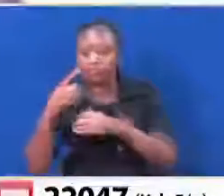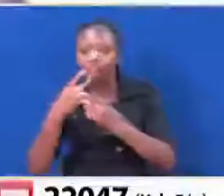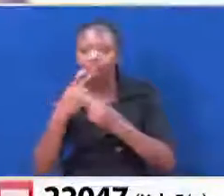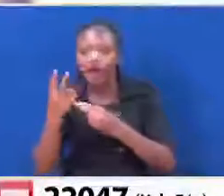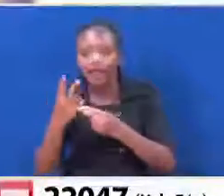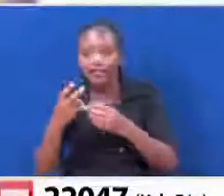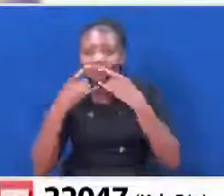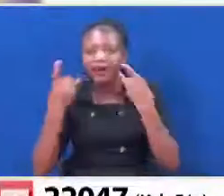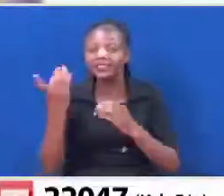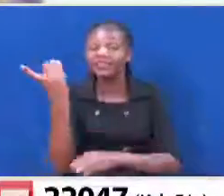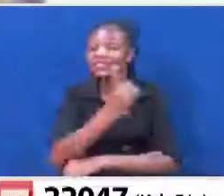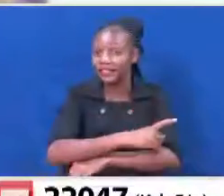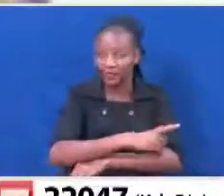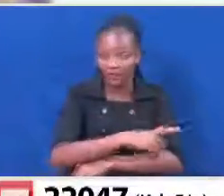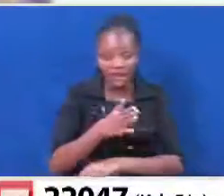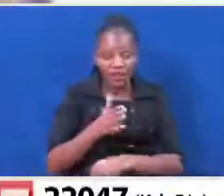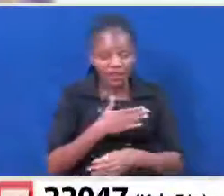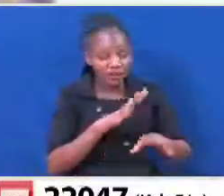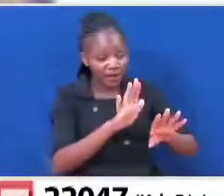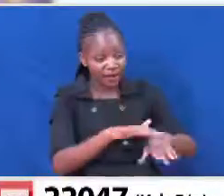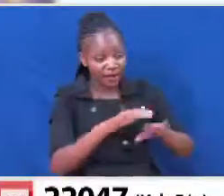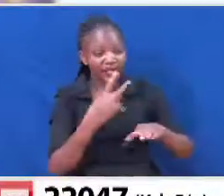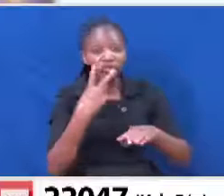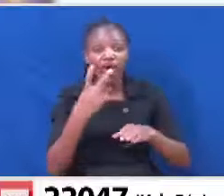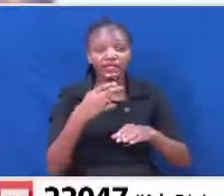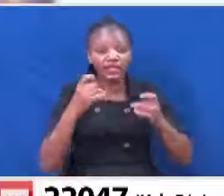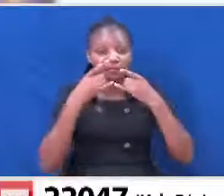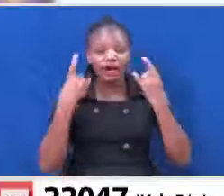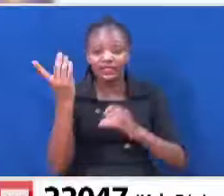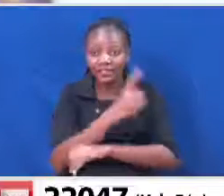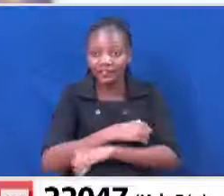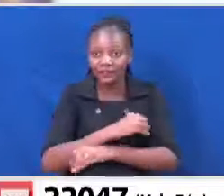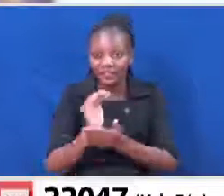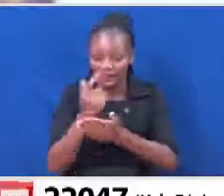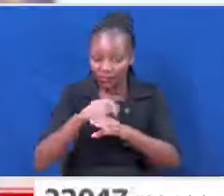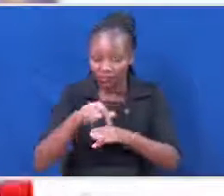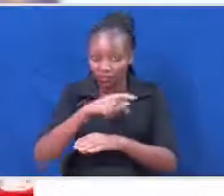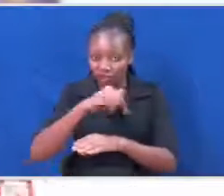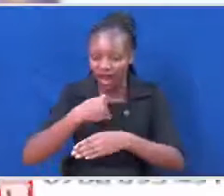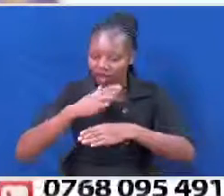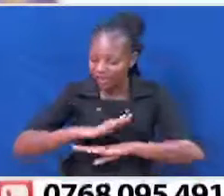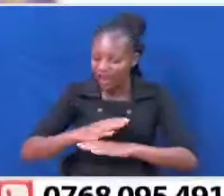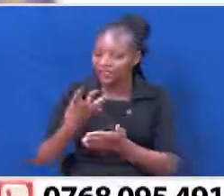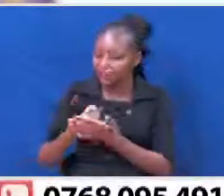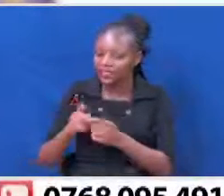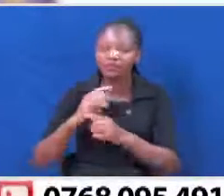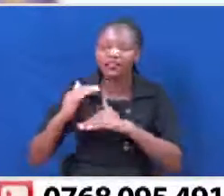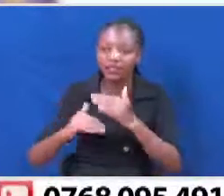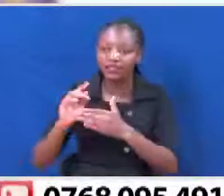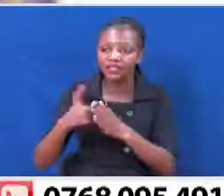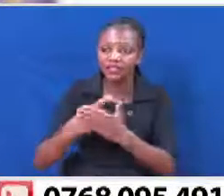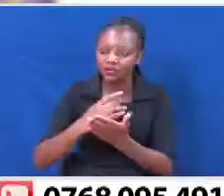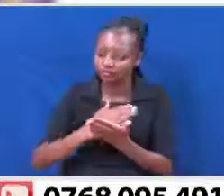daily. So they're able to make 200 masks per day. So sometimes when we have the materials, when we have the resources, we are able to do the